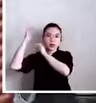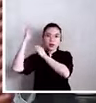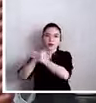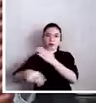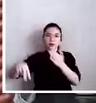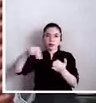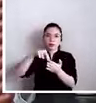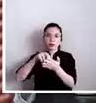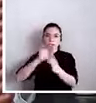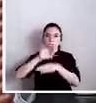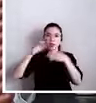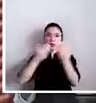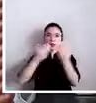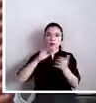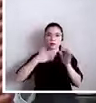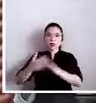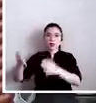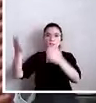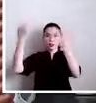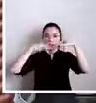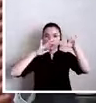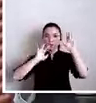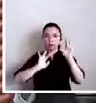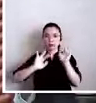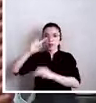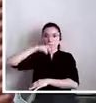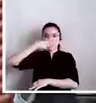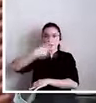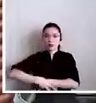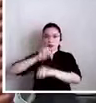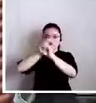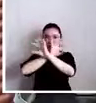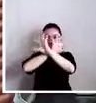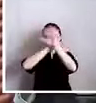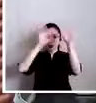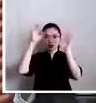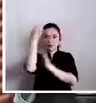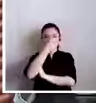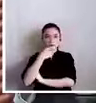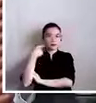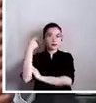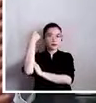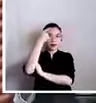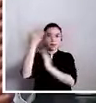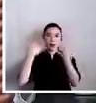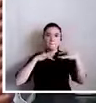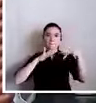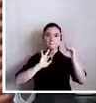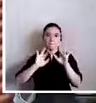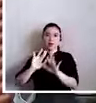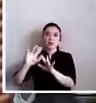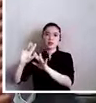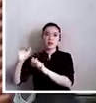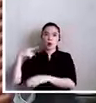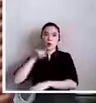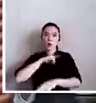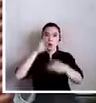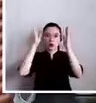resurrection, and all who have died in your mercy. Welcome them into the light of your face. Have mercy on us all, we